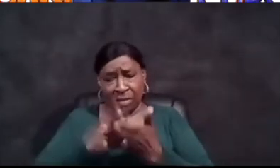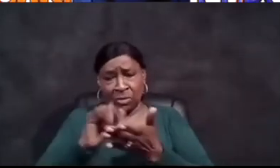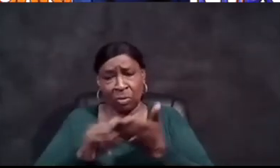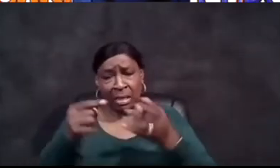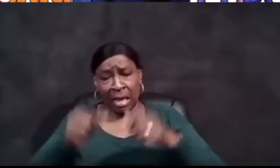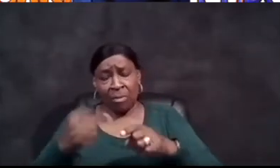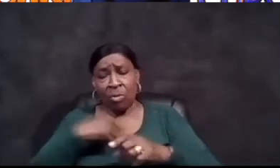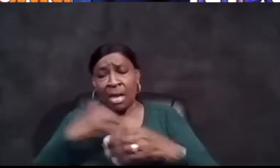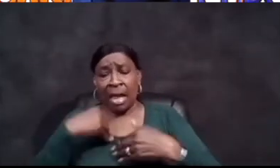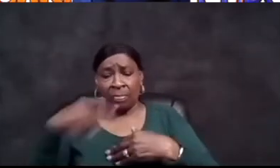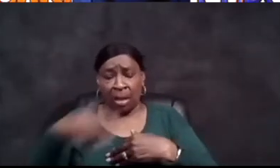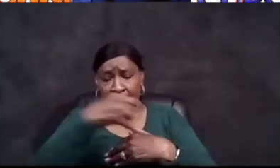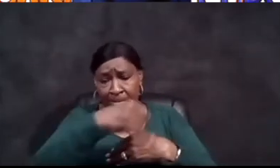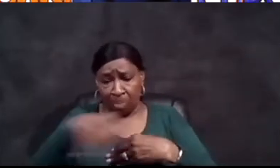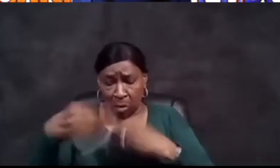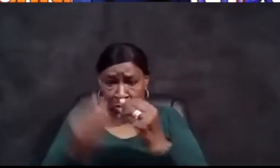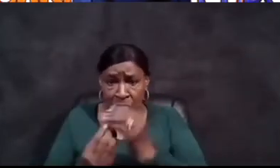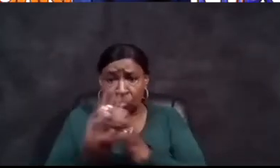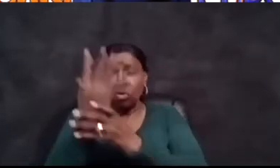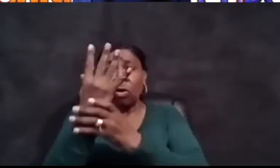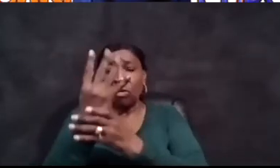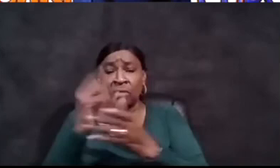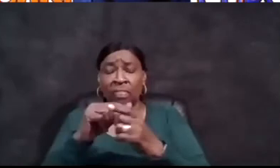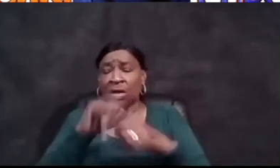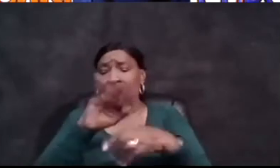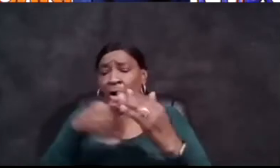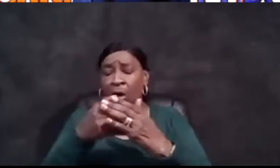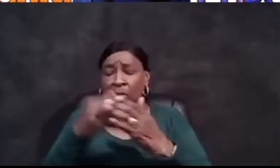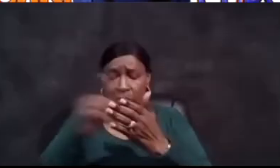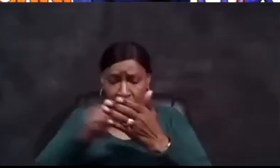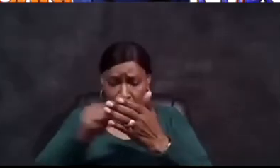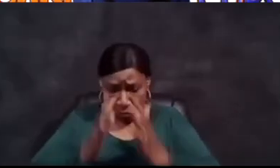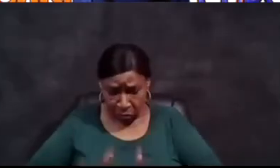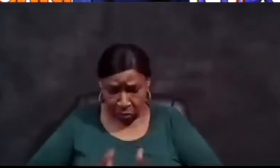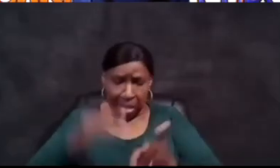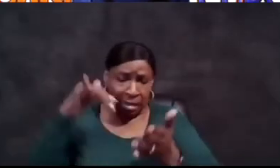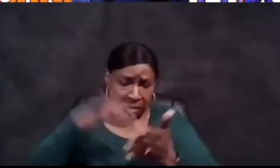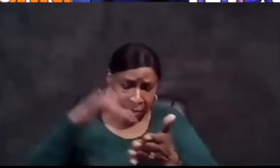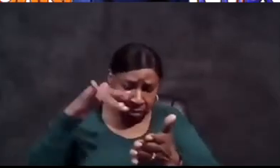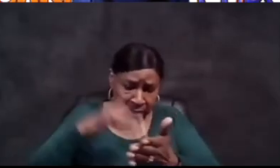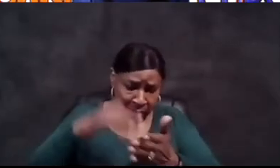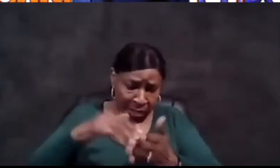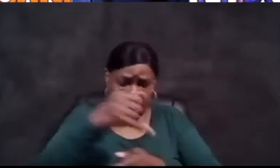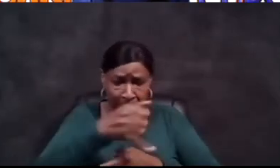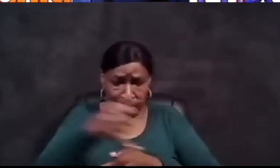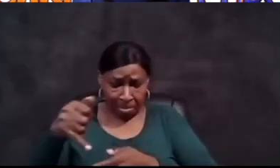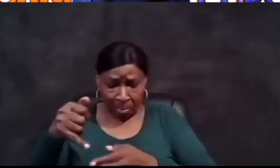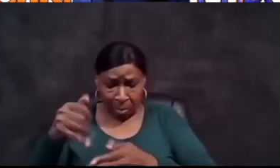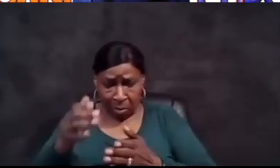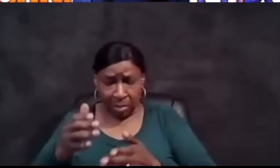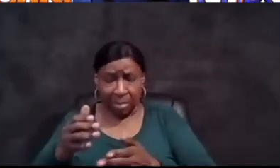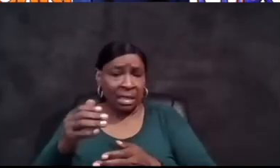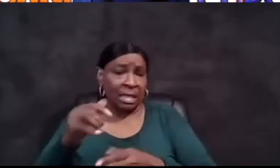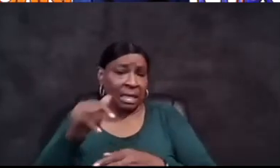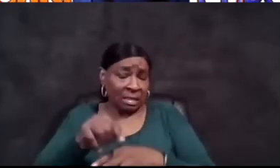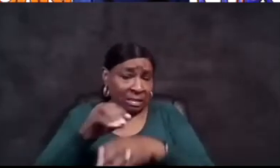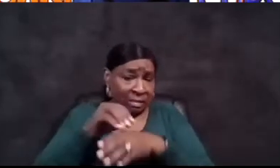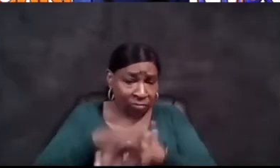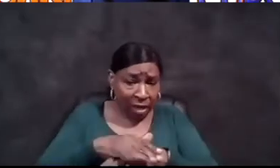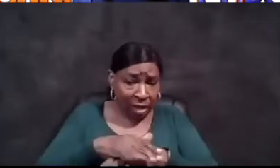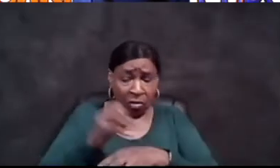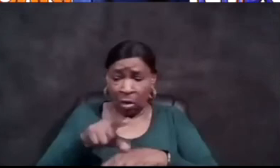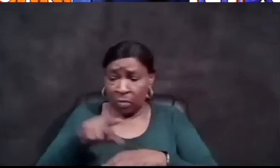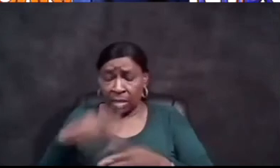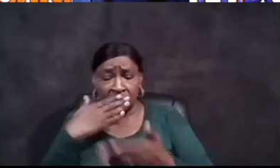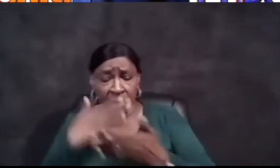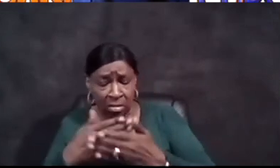border escalations and then you had all these researchers studying borders and saying, is this effective? Is this not effective? And